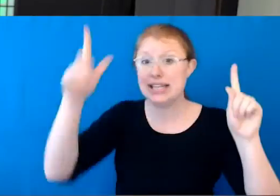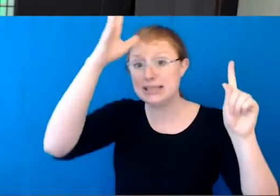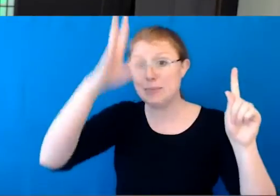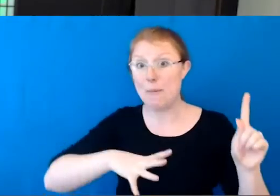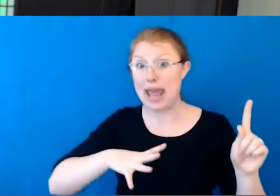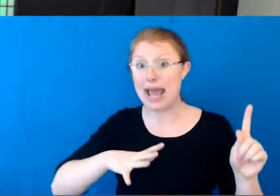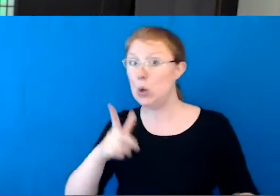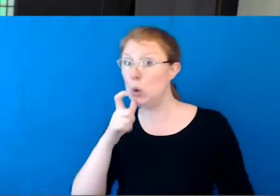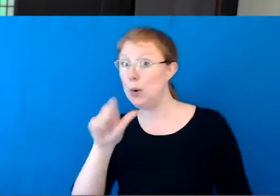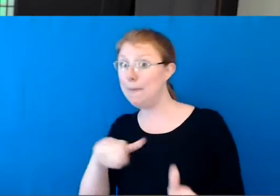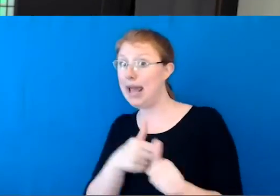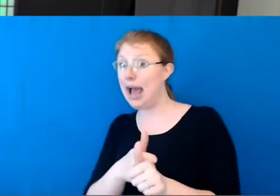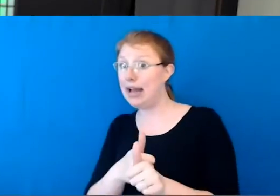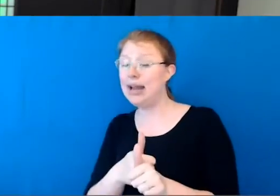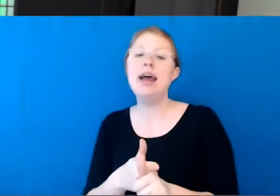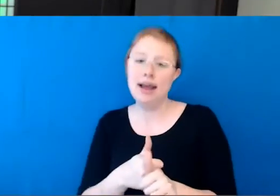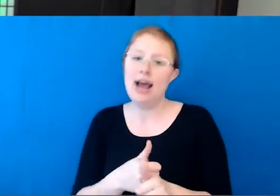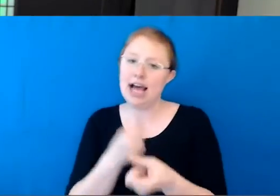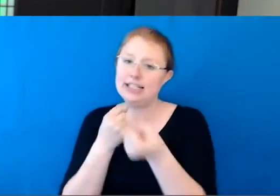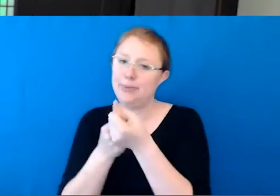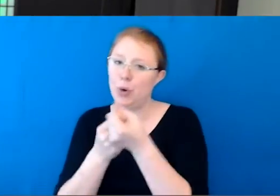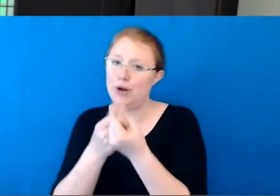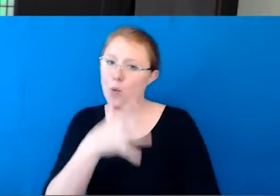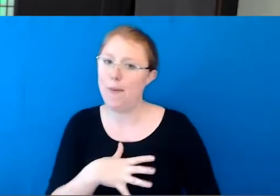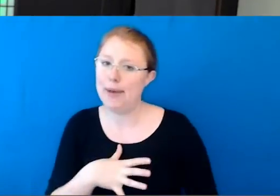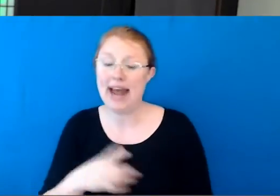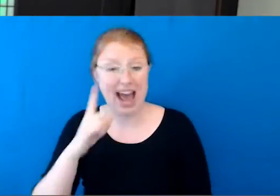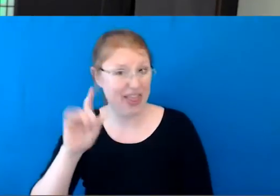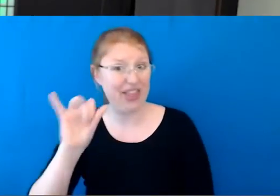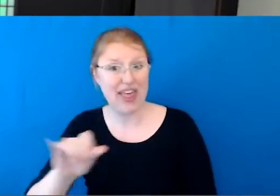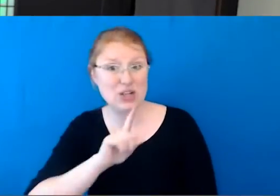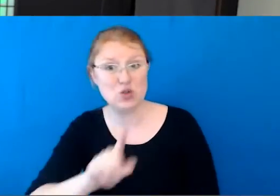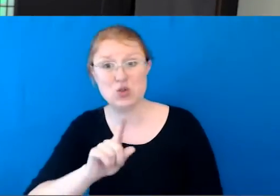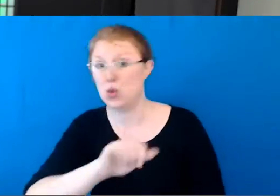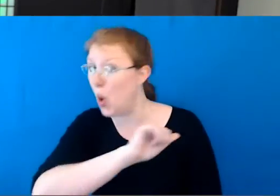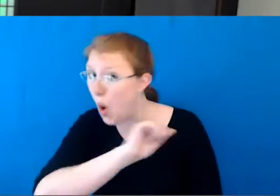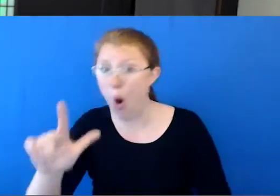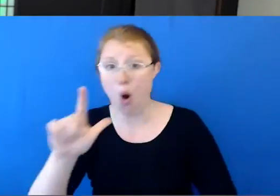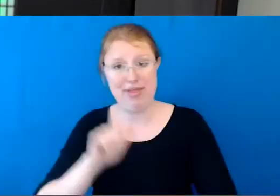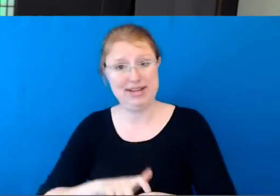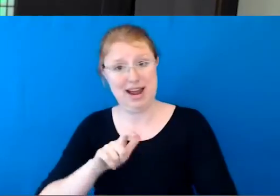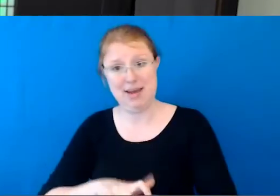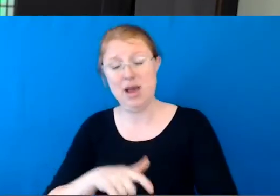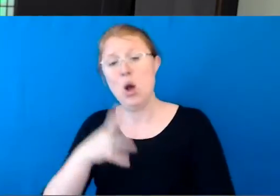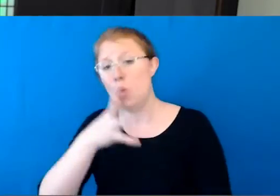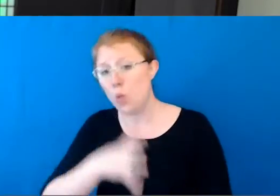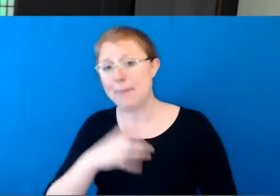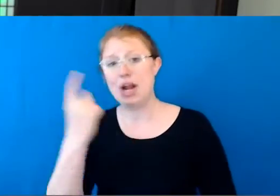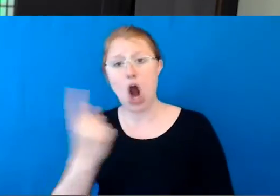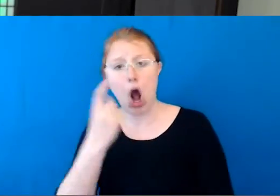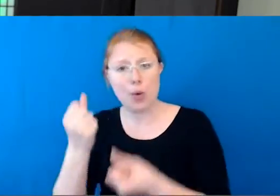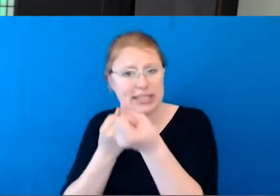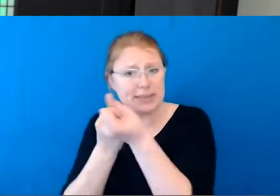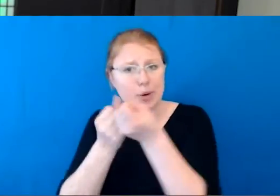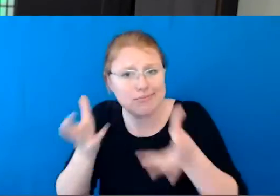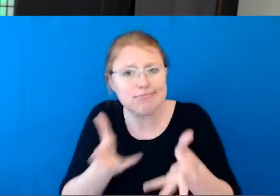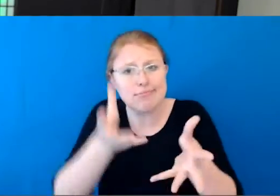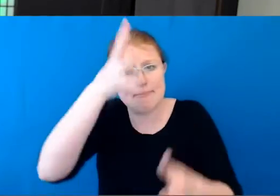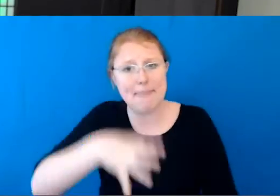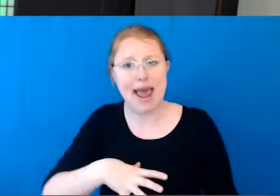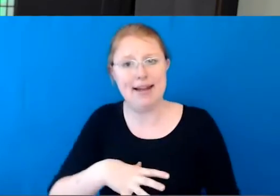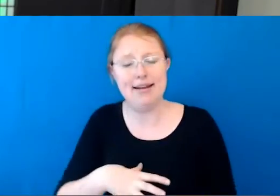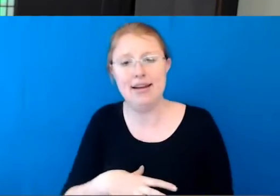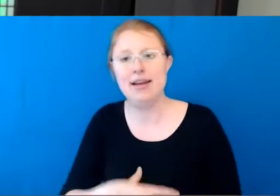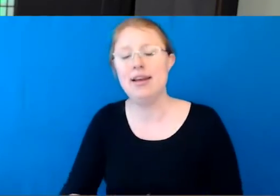I'm pretty sure that's true almost all of the time. Because men, as strong as we like to pretend we are, and as